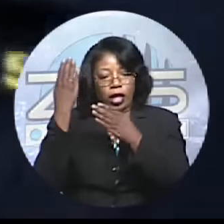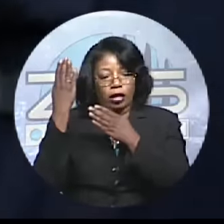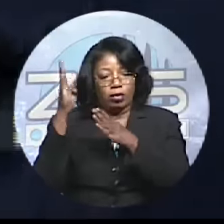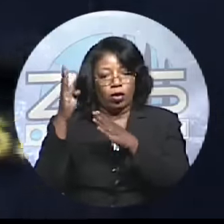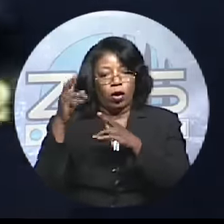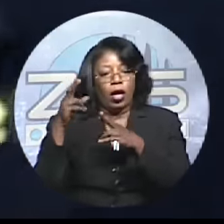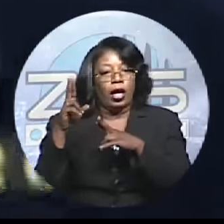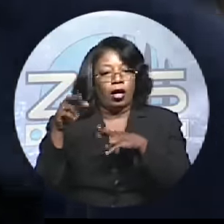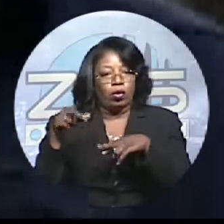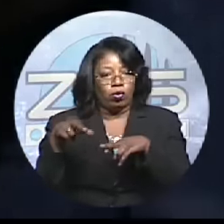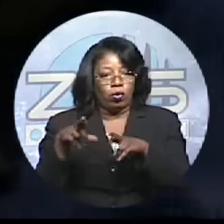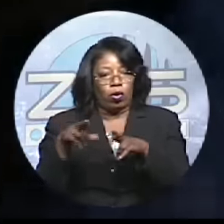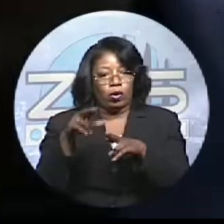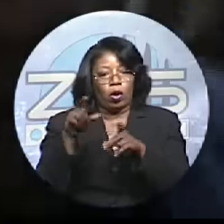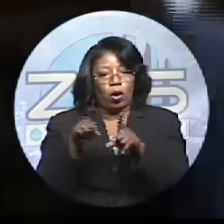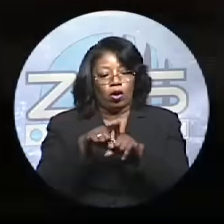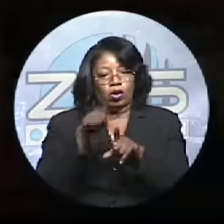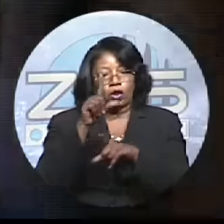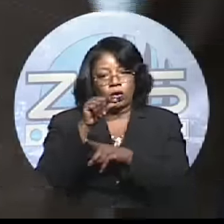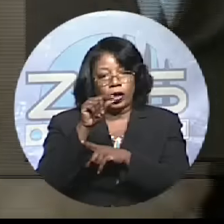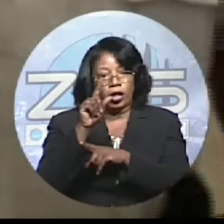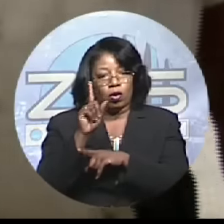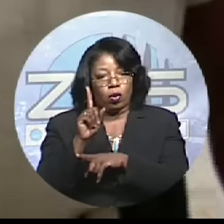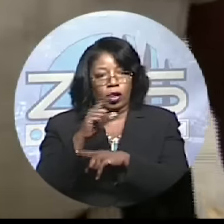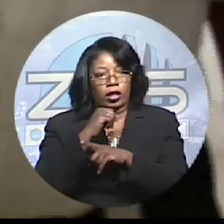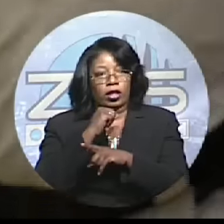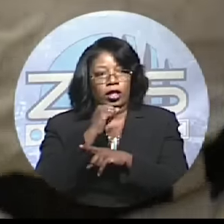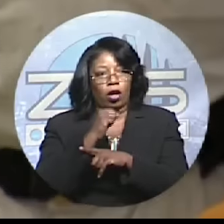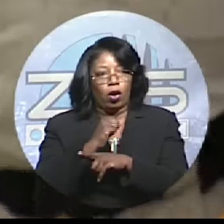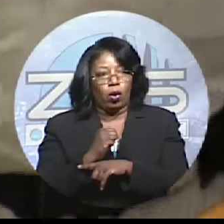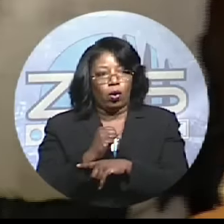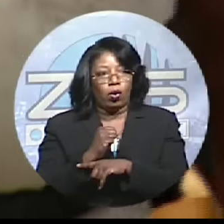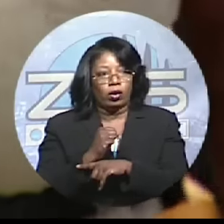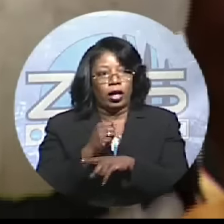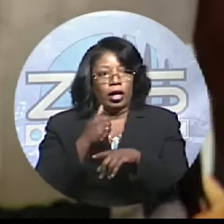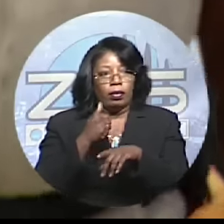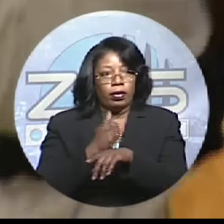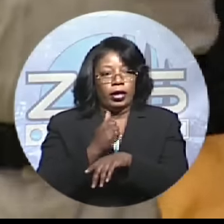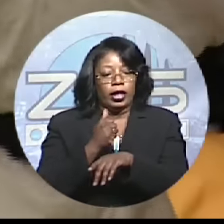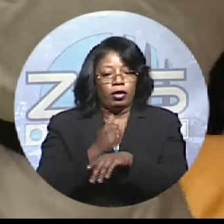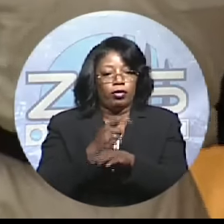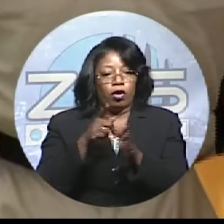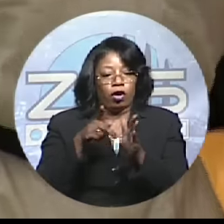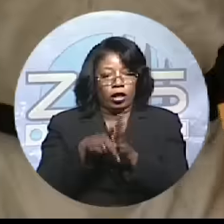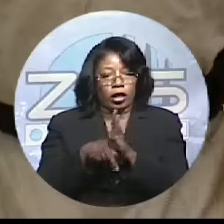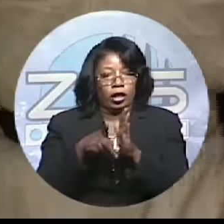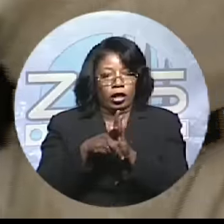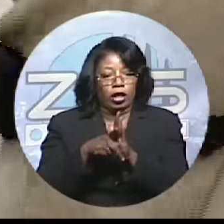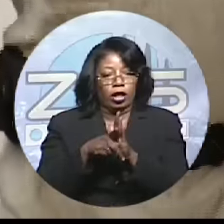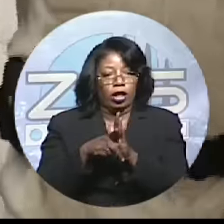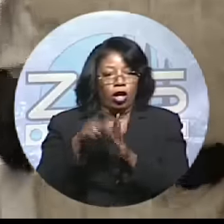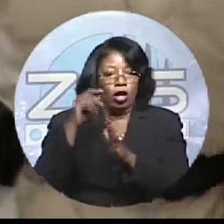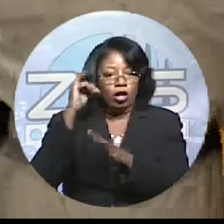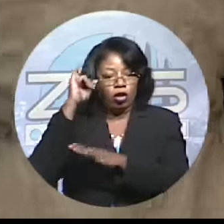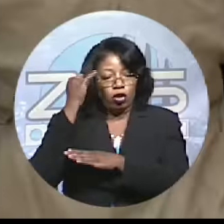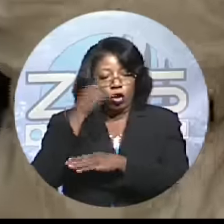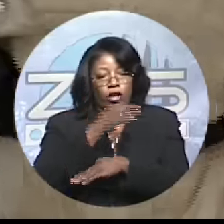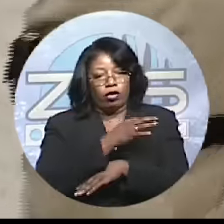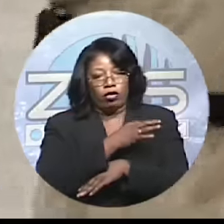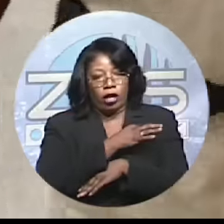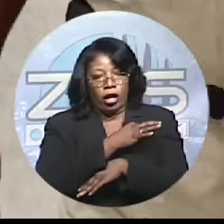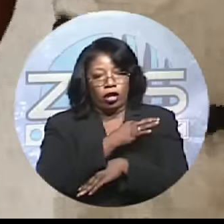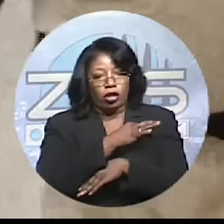second arraignment, 21-year-old Ashley Heald of Nassau Village was charged with the murder of John Frazier in the Gibbs Corner area in August.